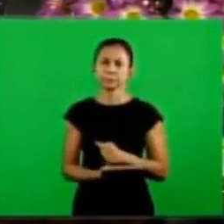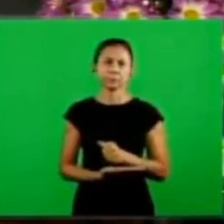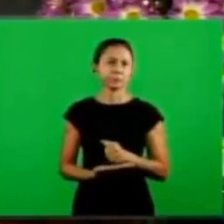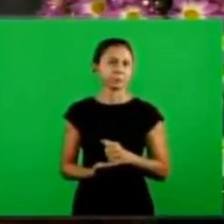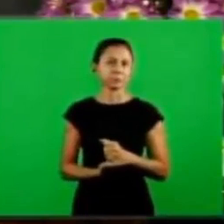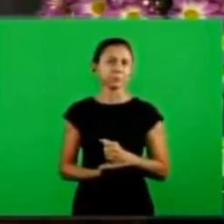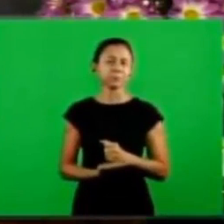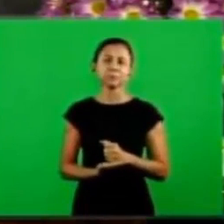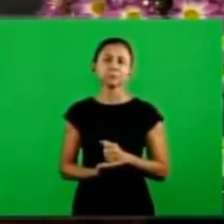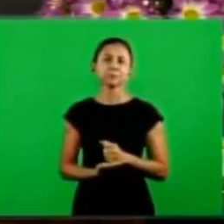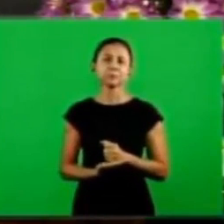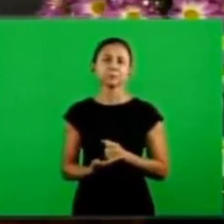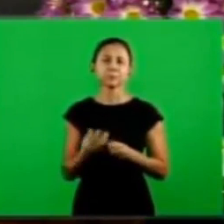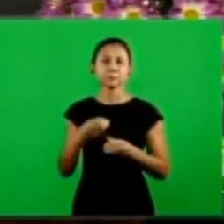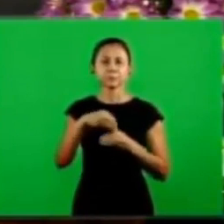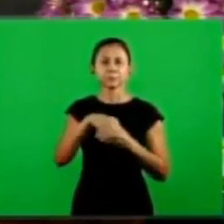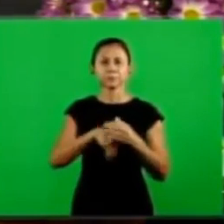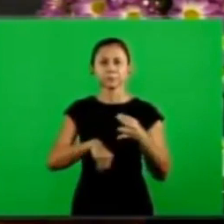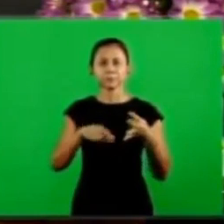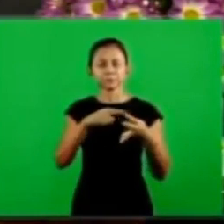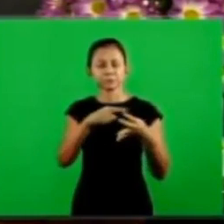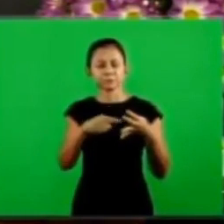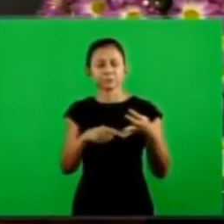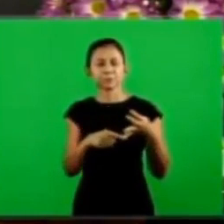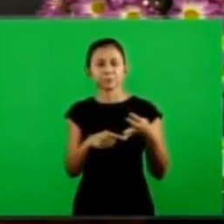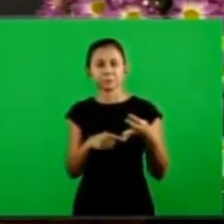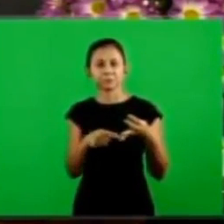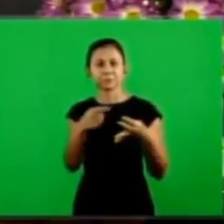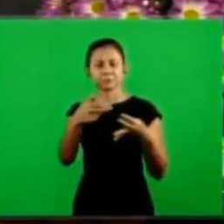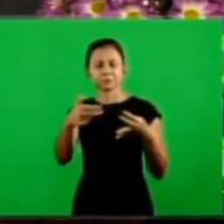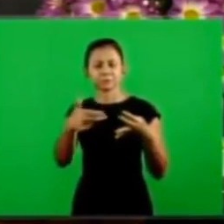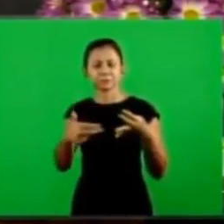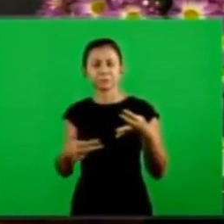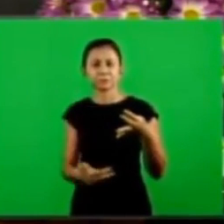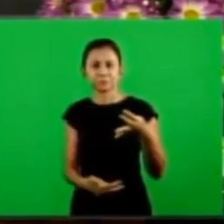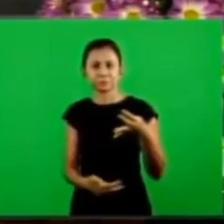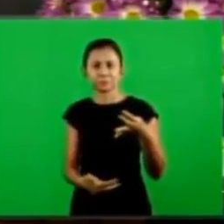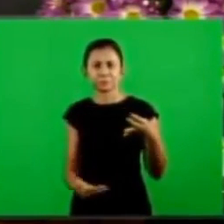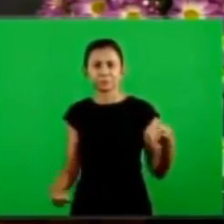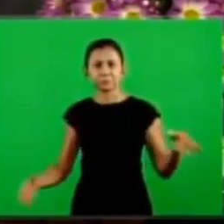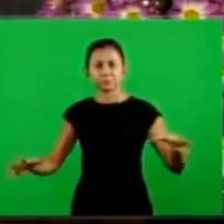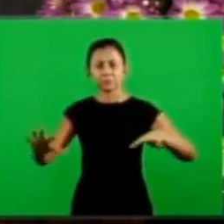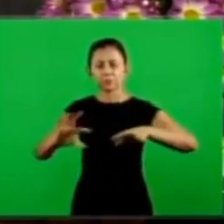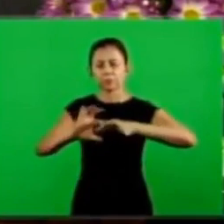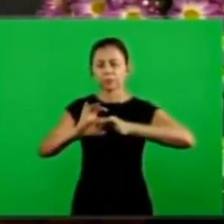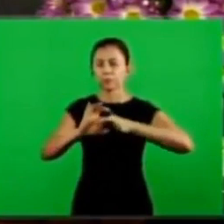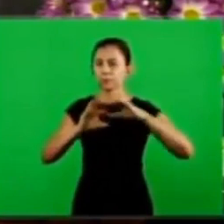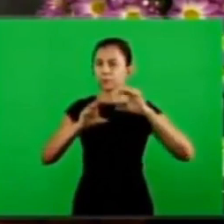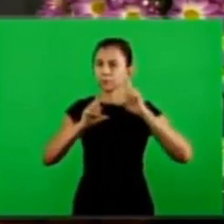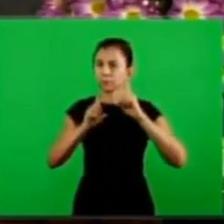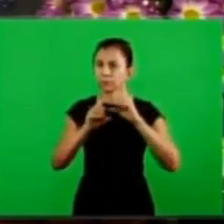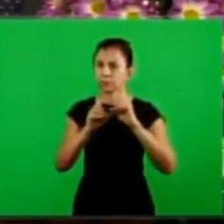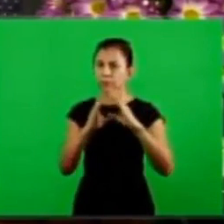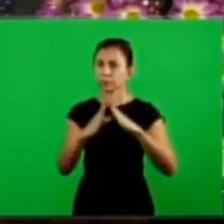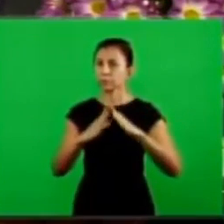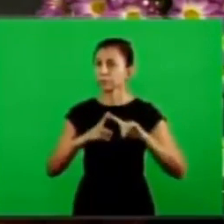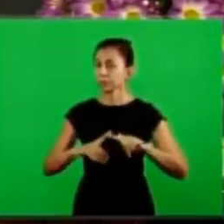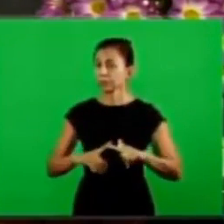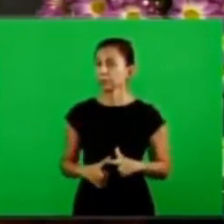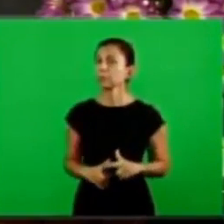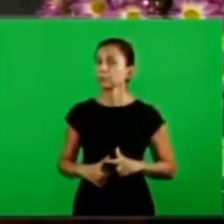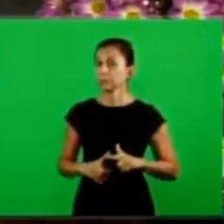we study practically based on these elements that compose the doctrine of the